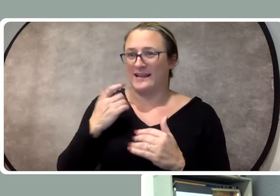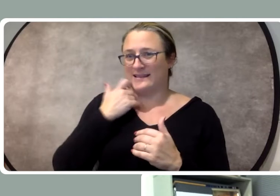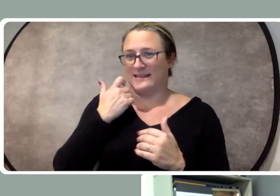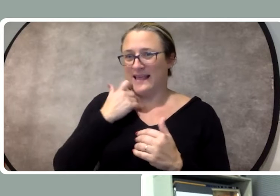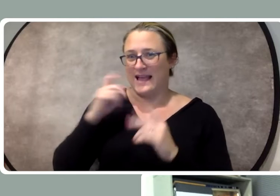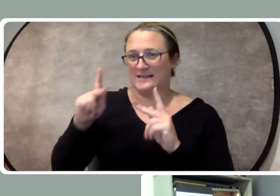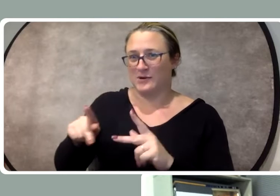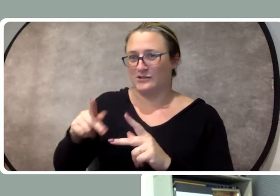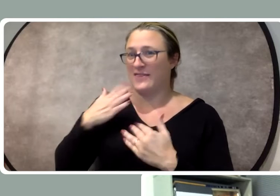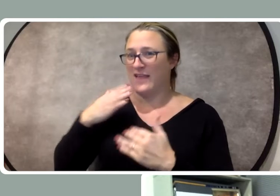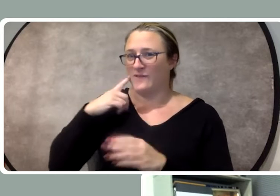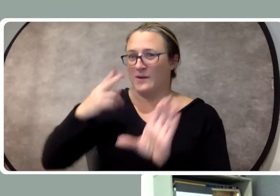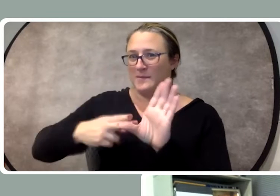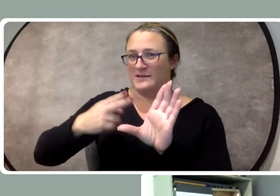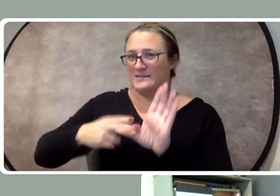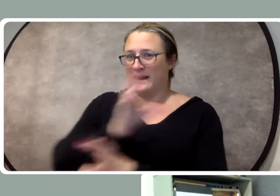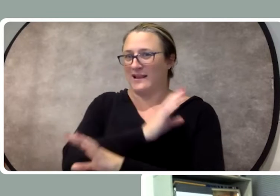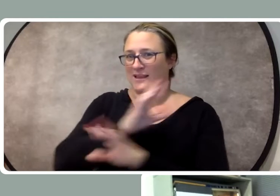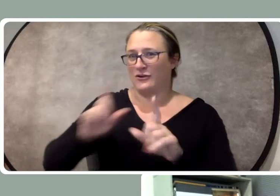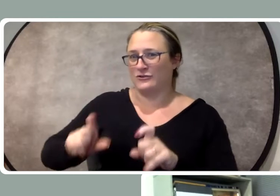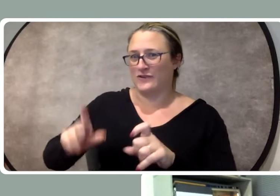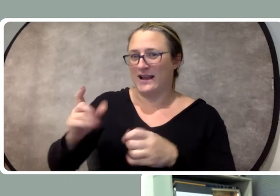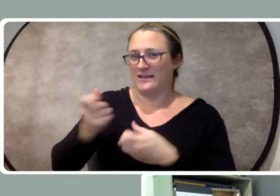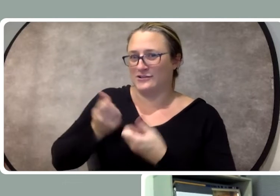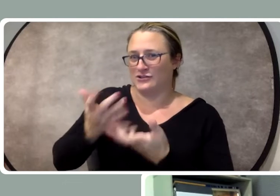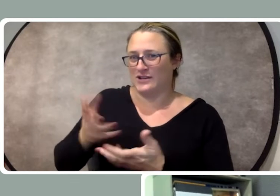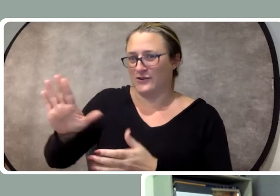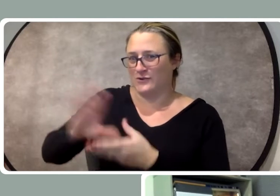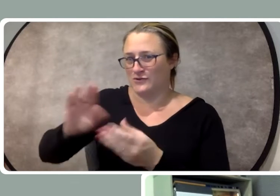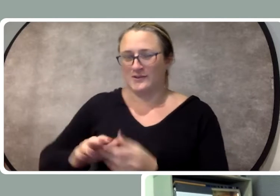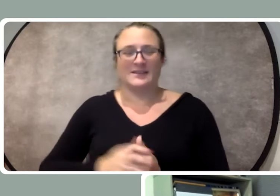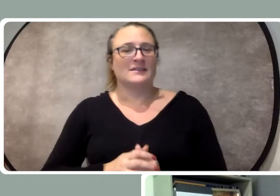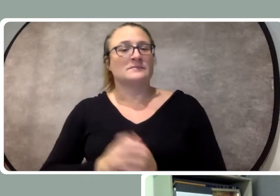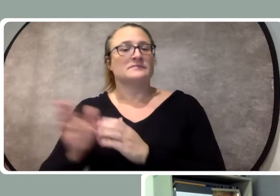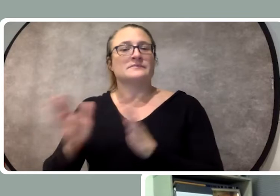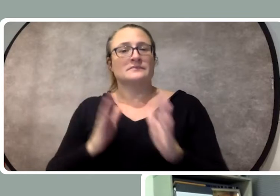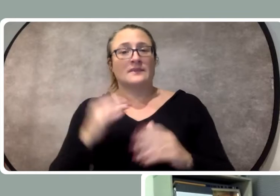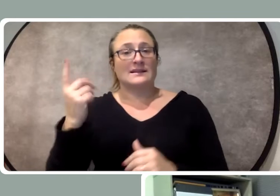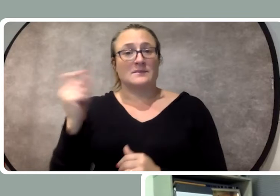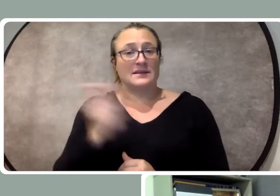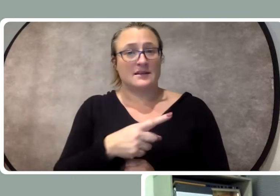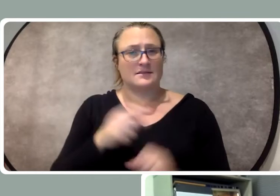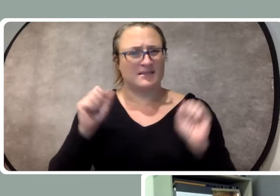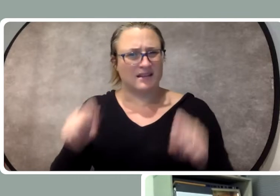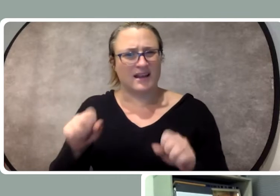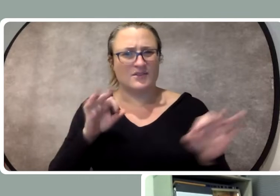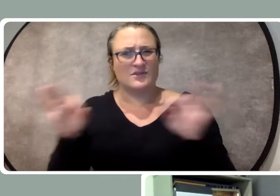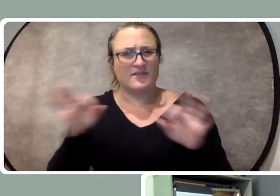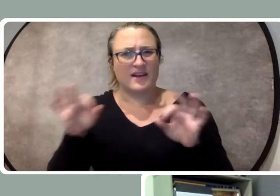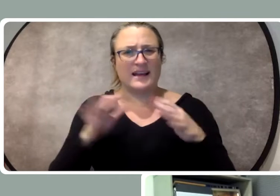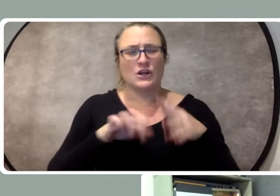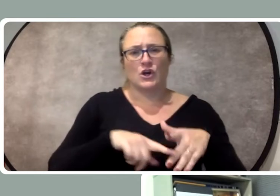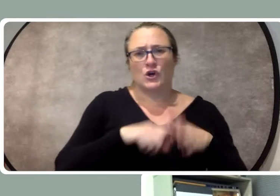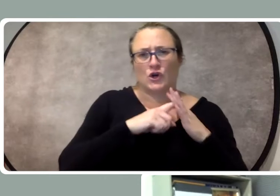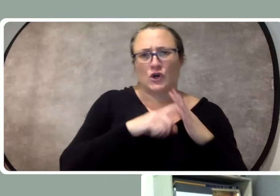in a clinical trial and for sharing your story here. Someone is asking if we can define early stage